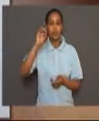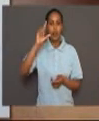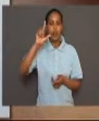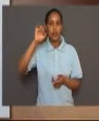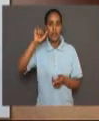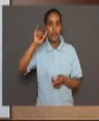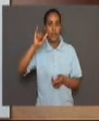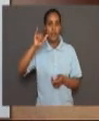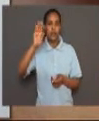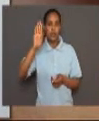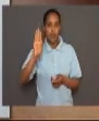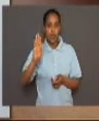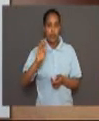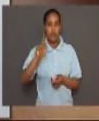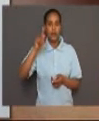polybutylene,